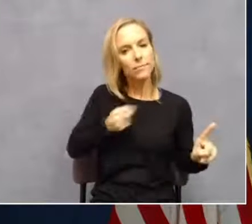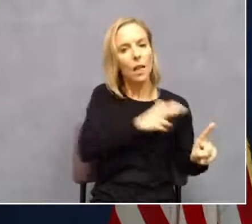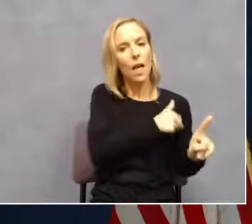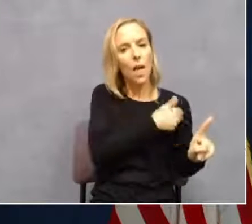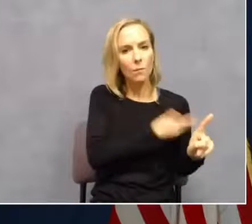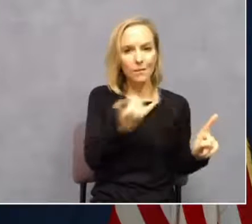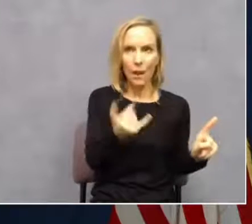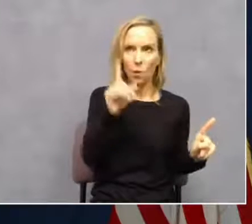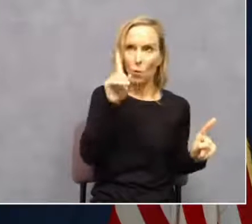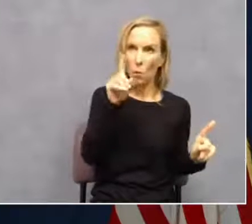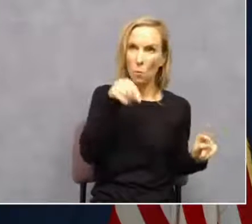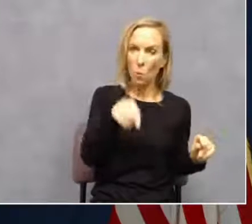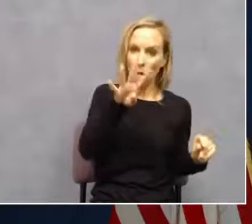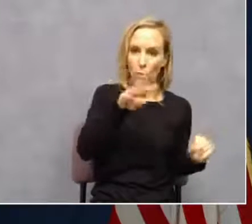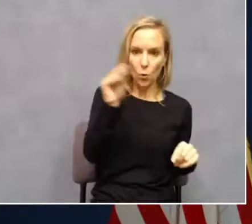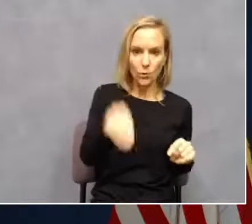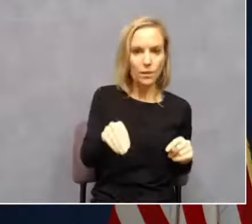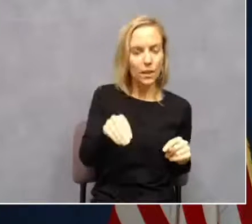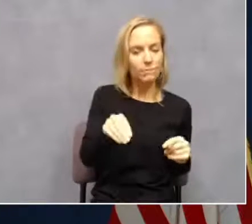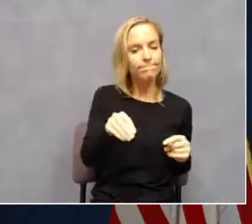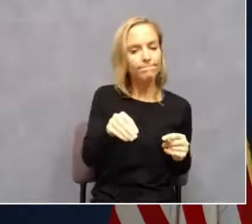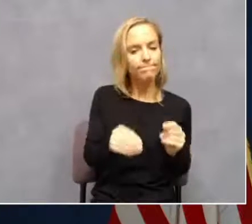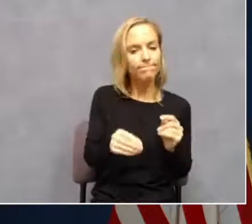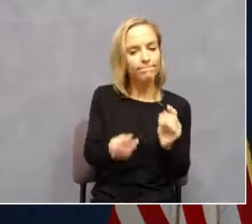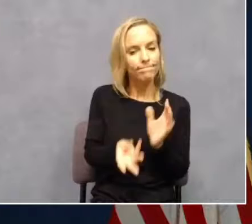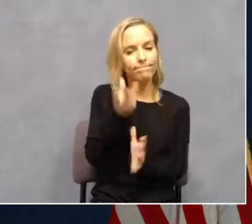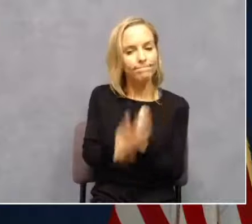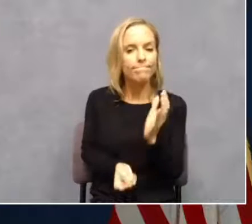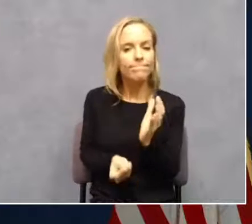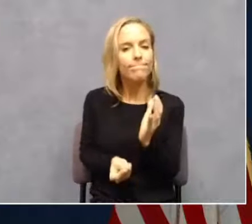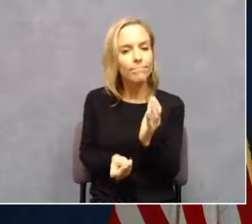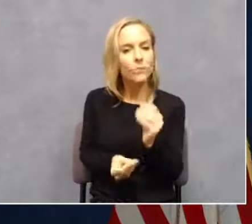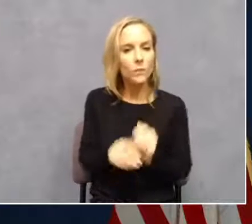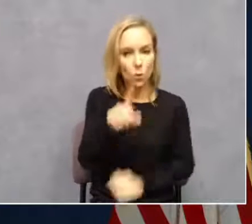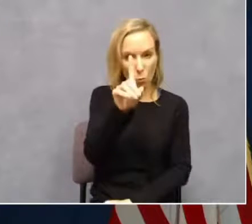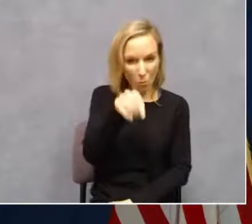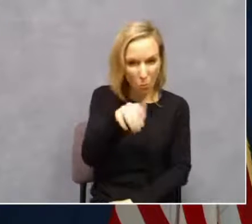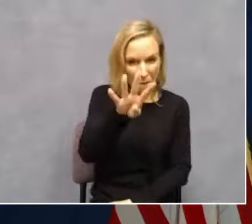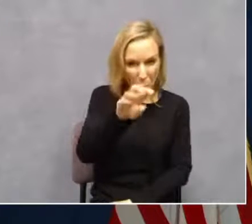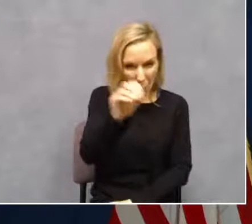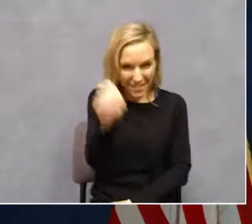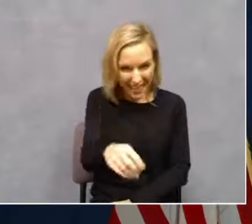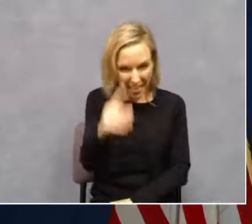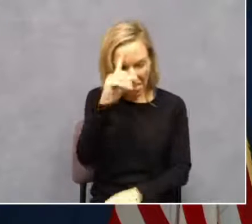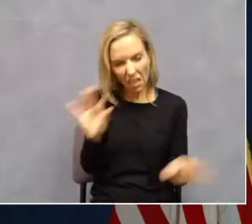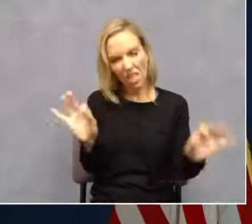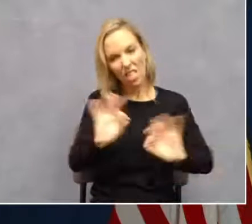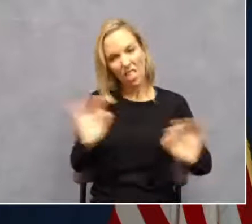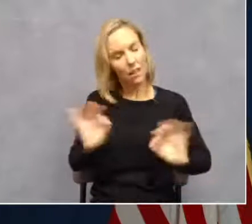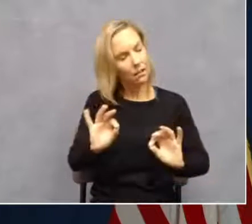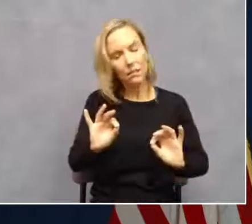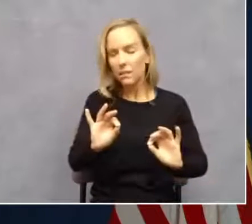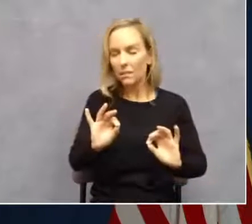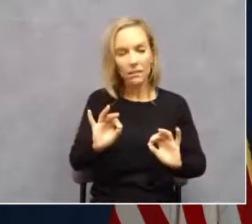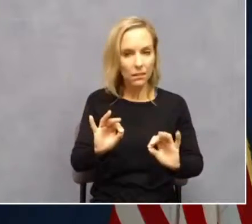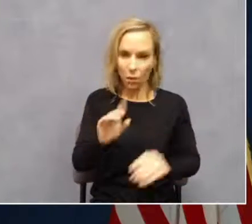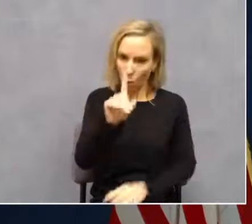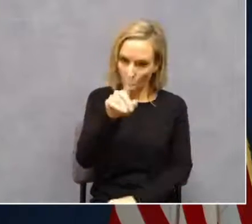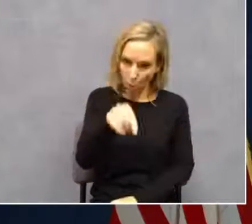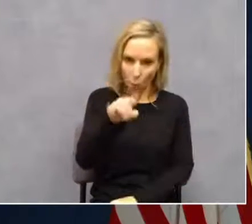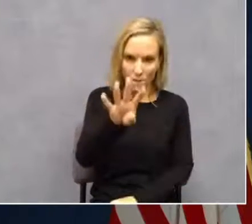end up dead. 1.4% may seem small, but 1.4% of a really large